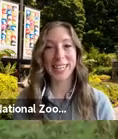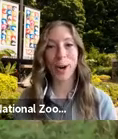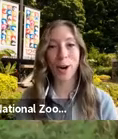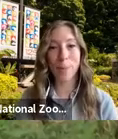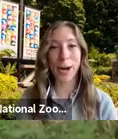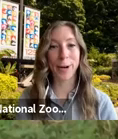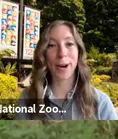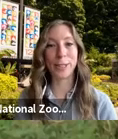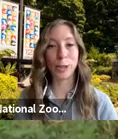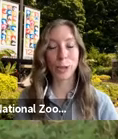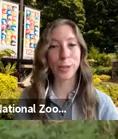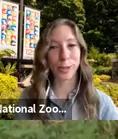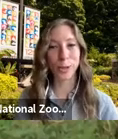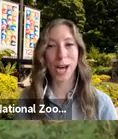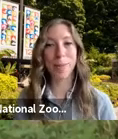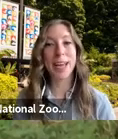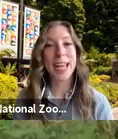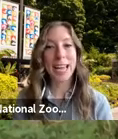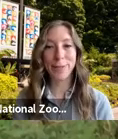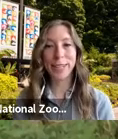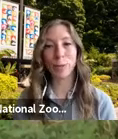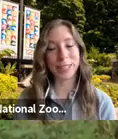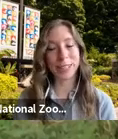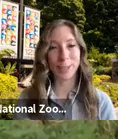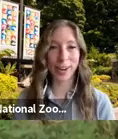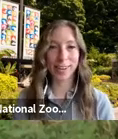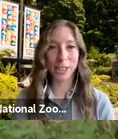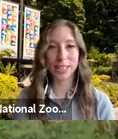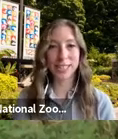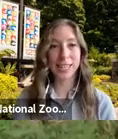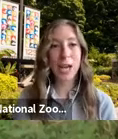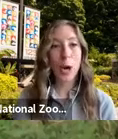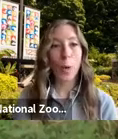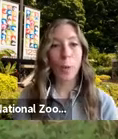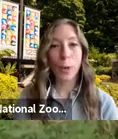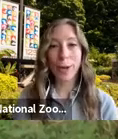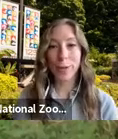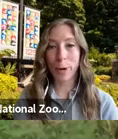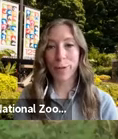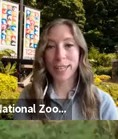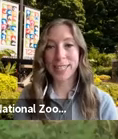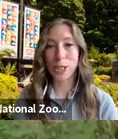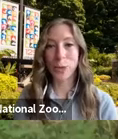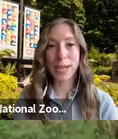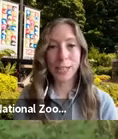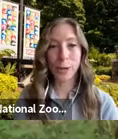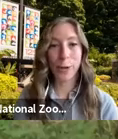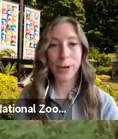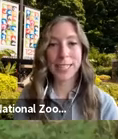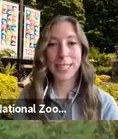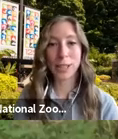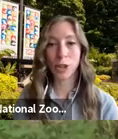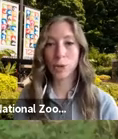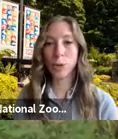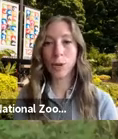guest and hear all about her unusual zoo job, Avian Research Ecologist. While we wait for more friends to join, you're